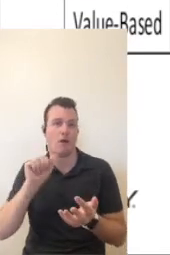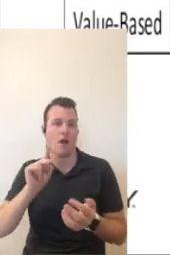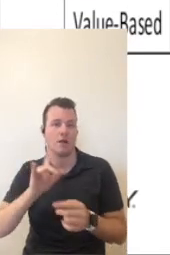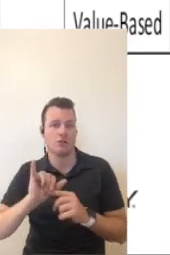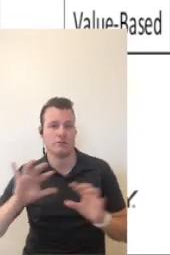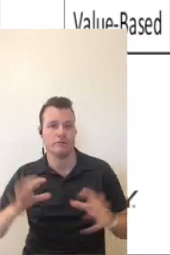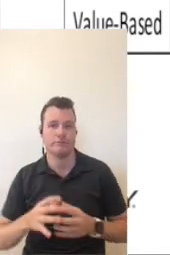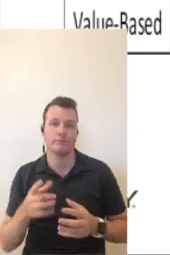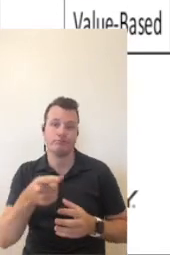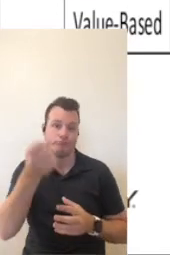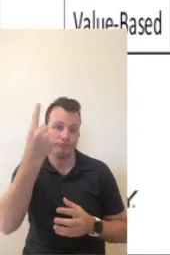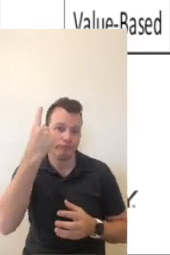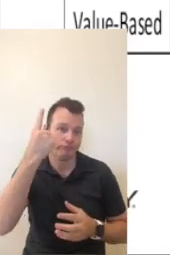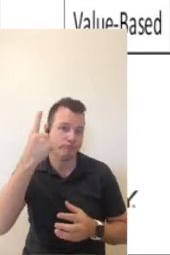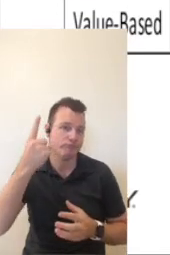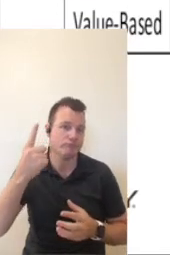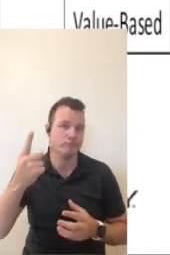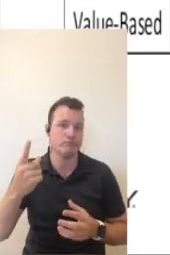now,